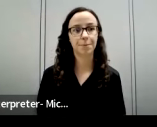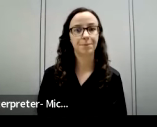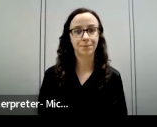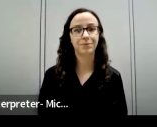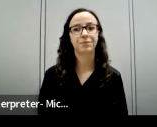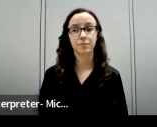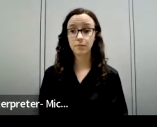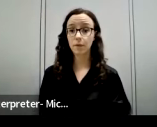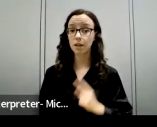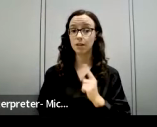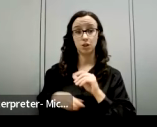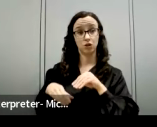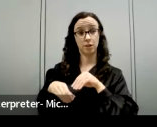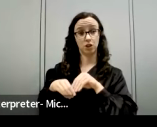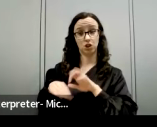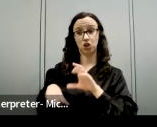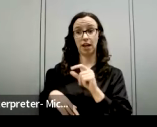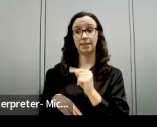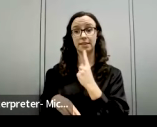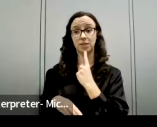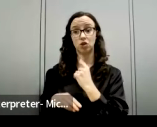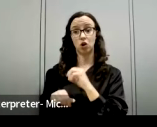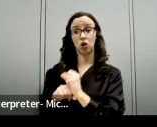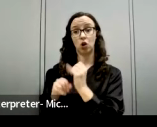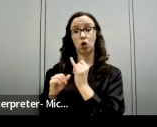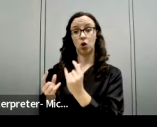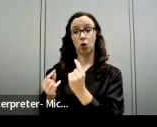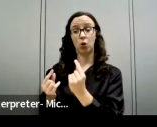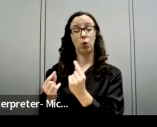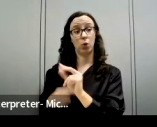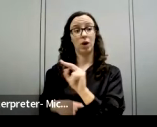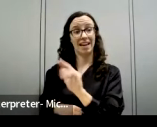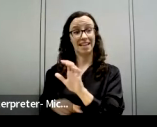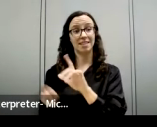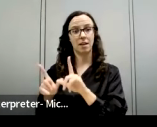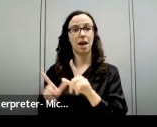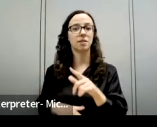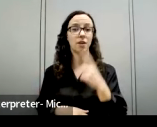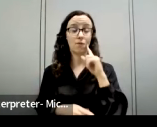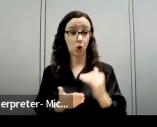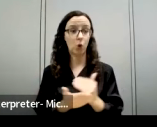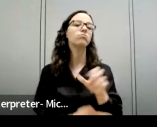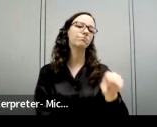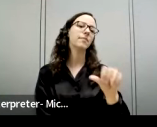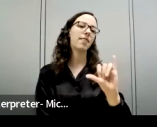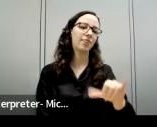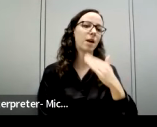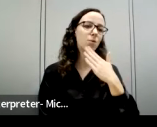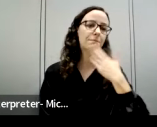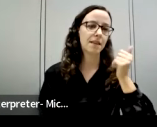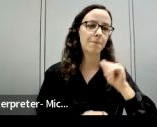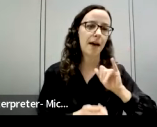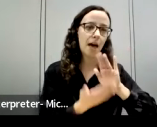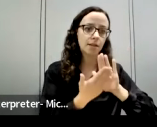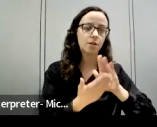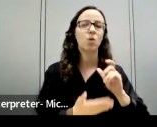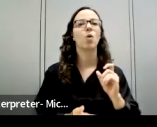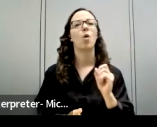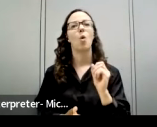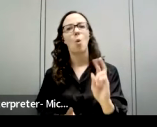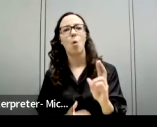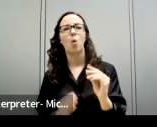Couldn't the colleague simply, you could just do an NC license for the new adaptations. That would be the best thing to do, or something stricter